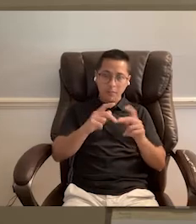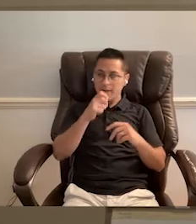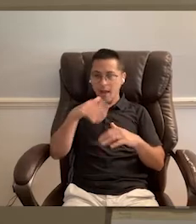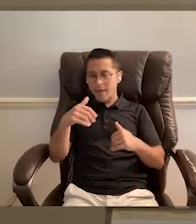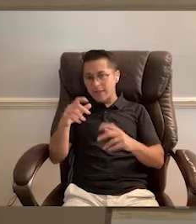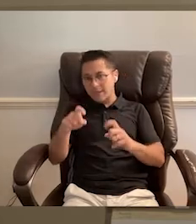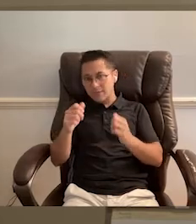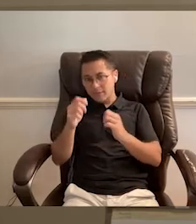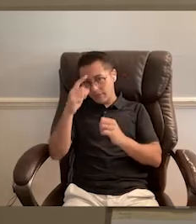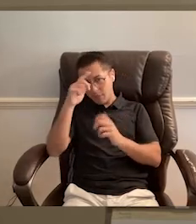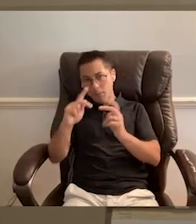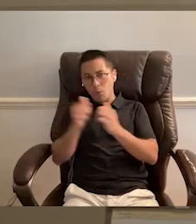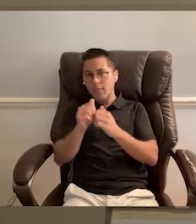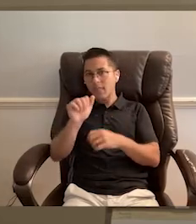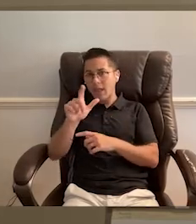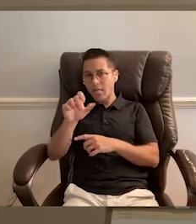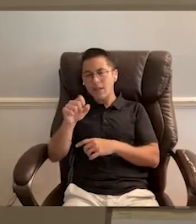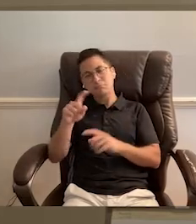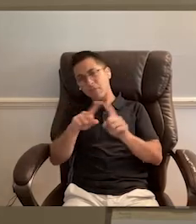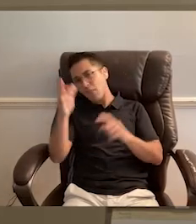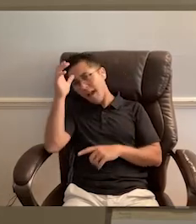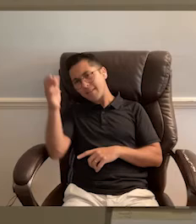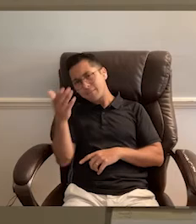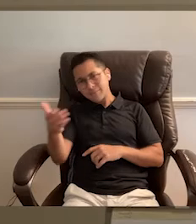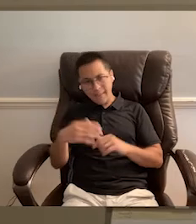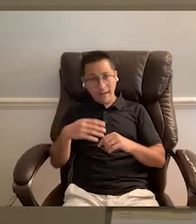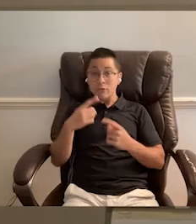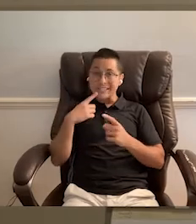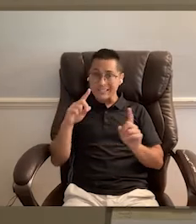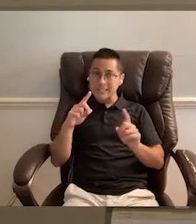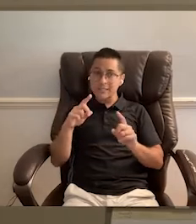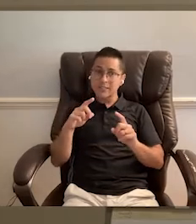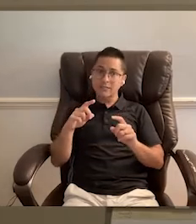to grasp any object that is not known.